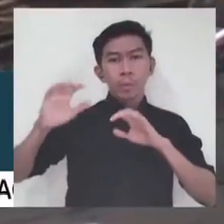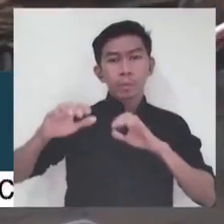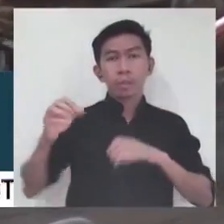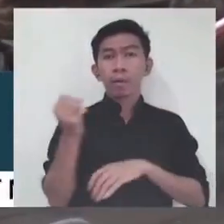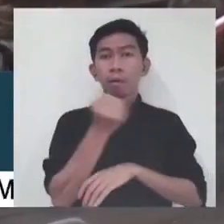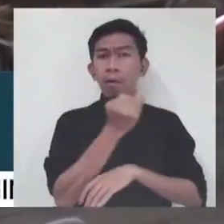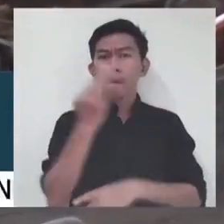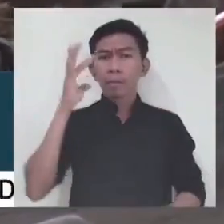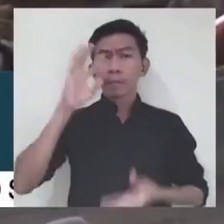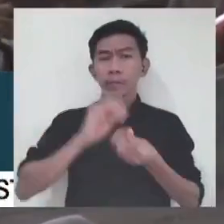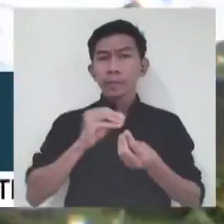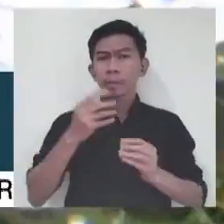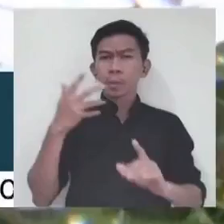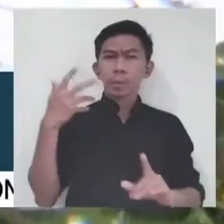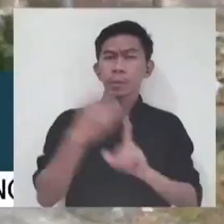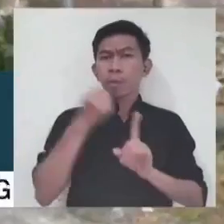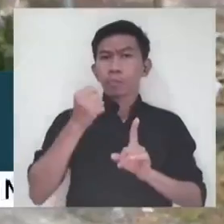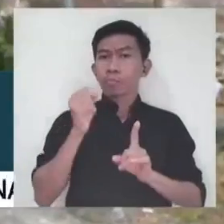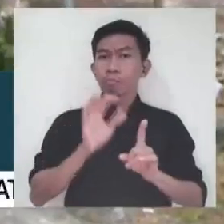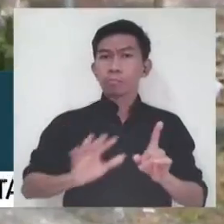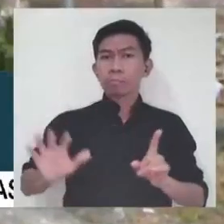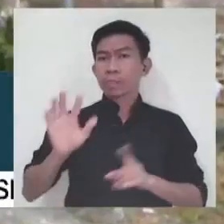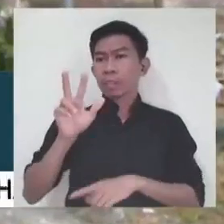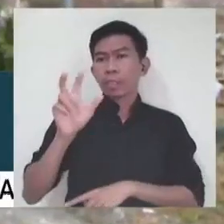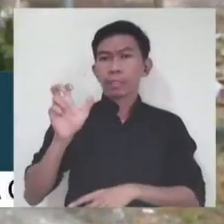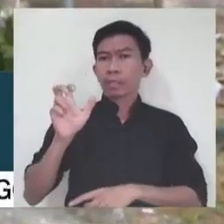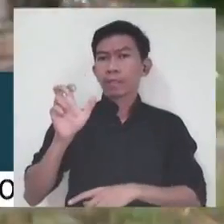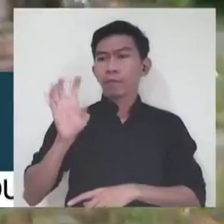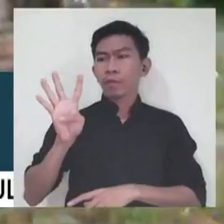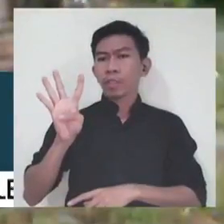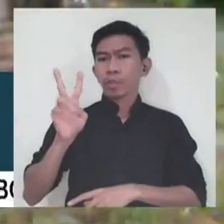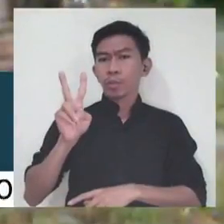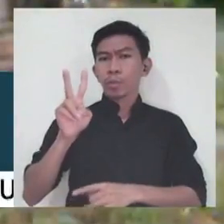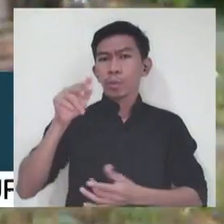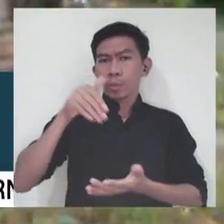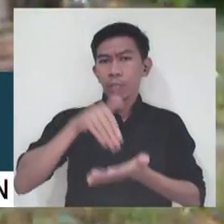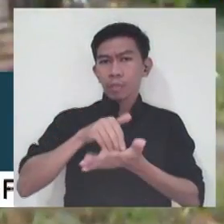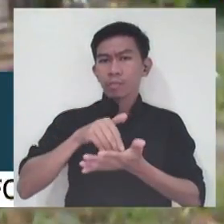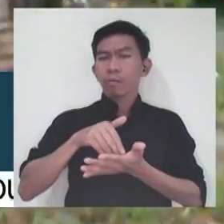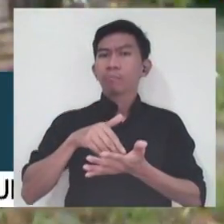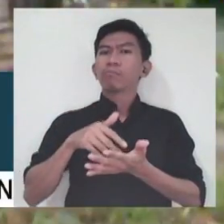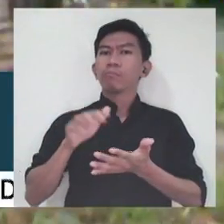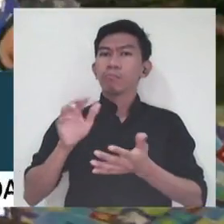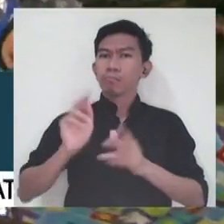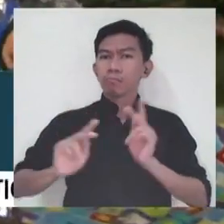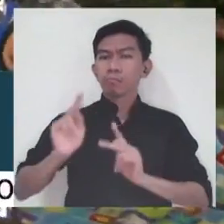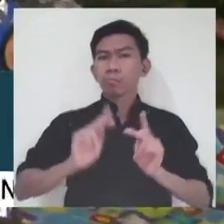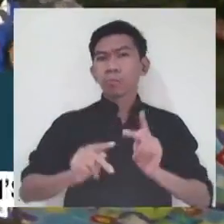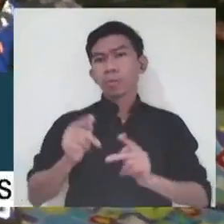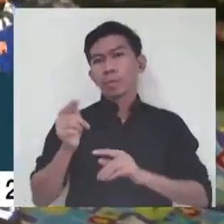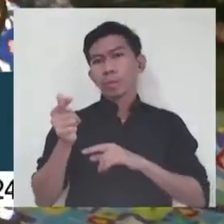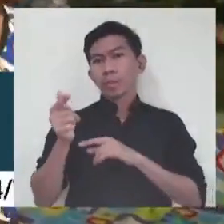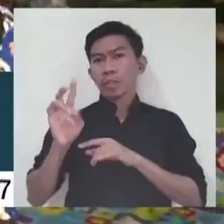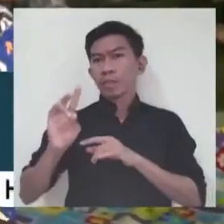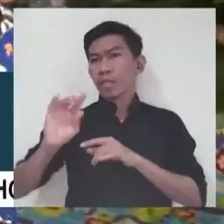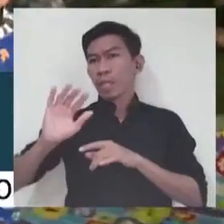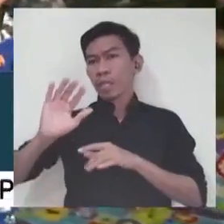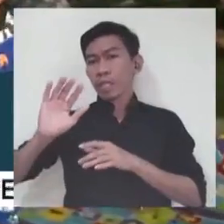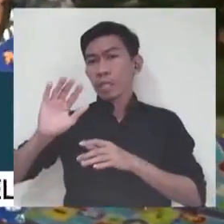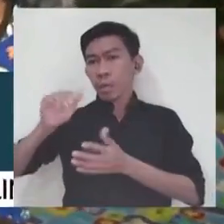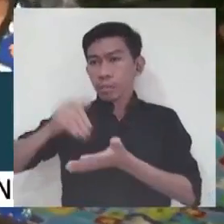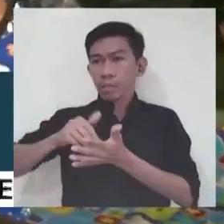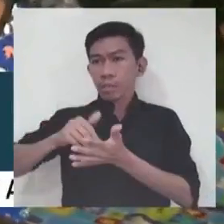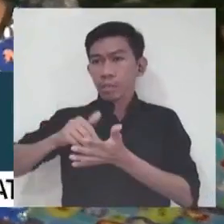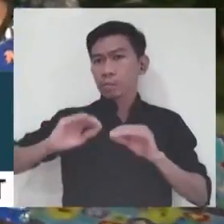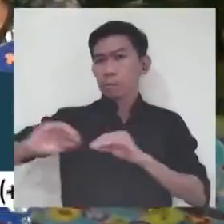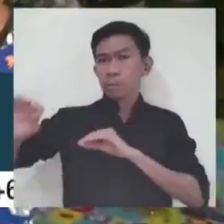the storm has now reached over 342,000. Nearly 27,000 have been displaced. Relief assistance worth